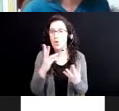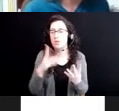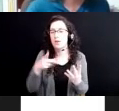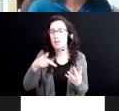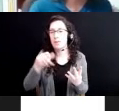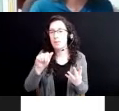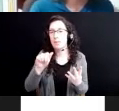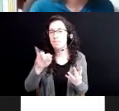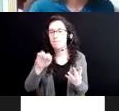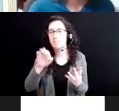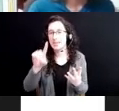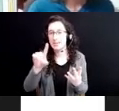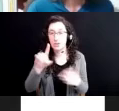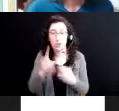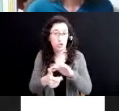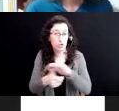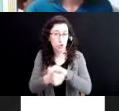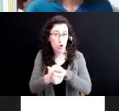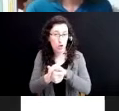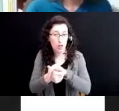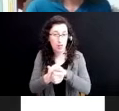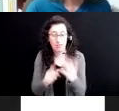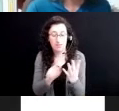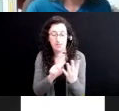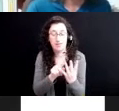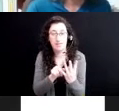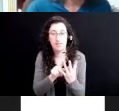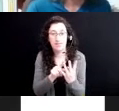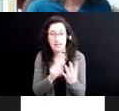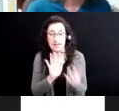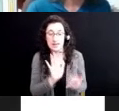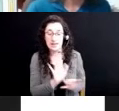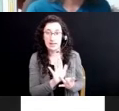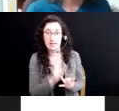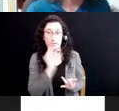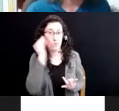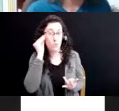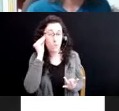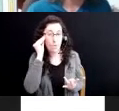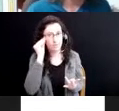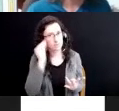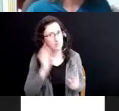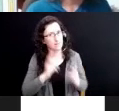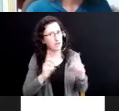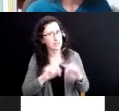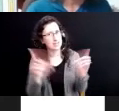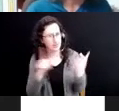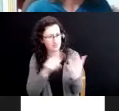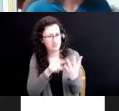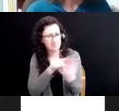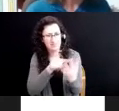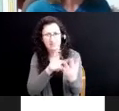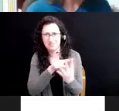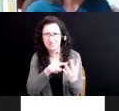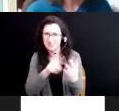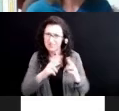the lower left, habitat for a painted turtle, for example, is very different than a deer and